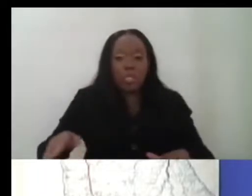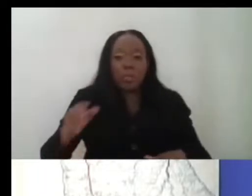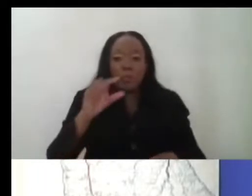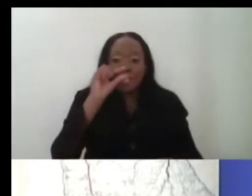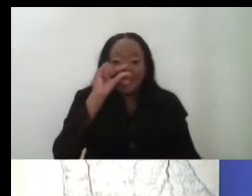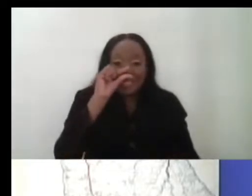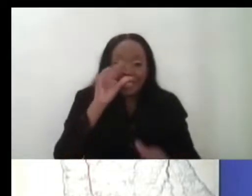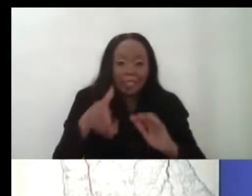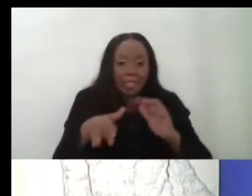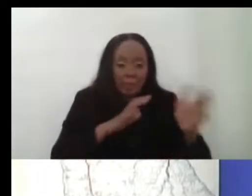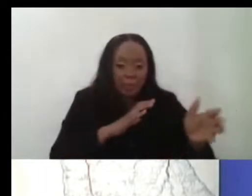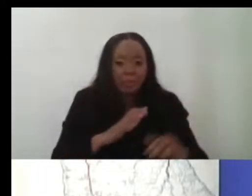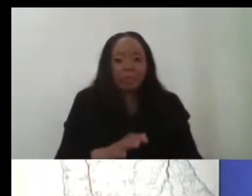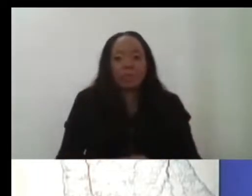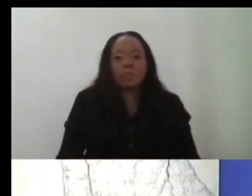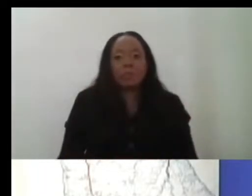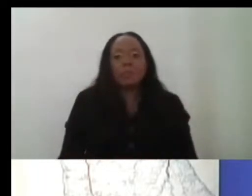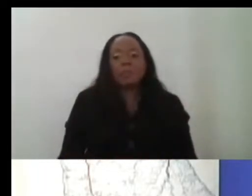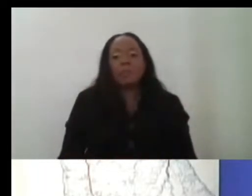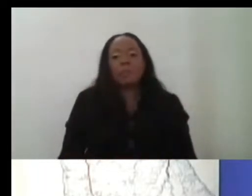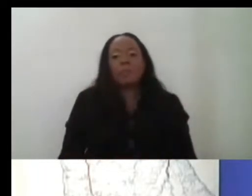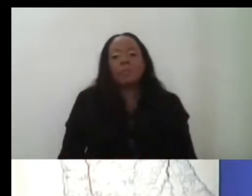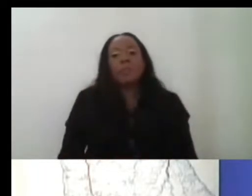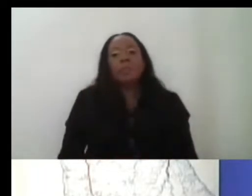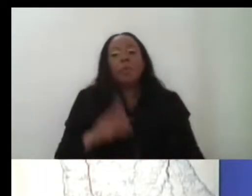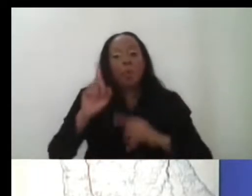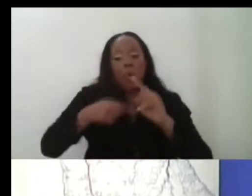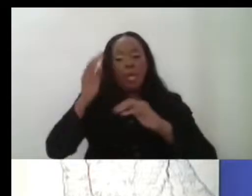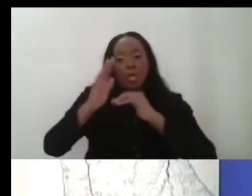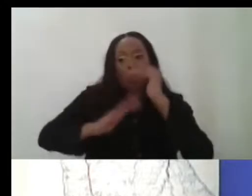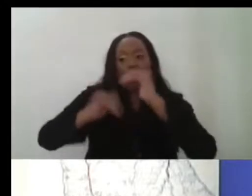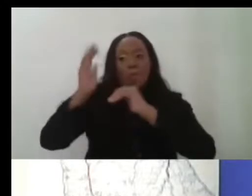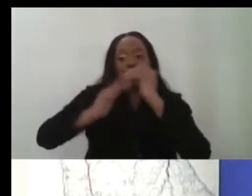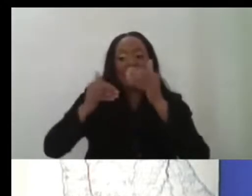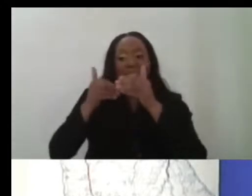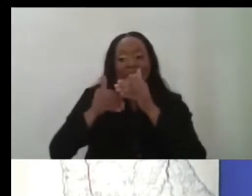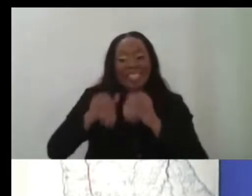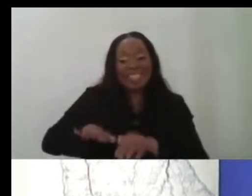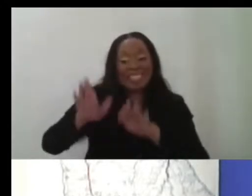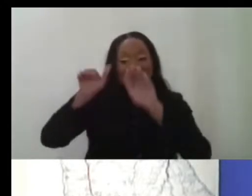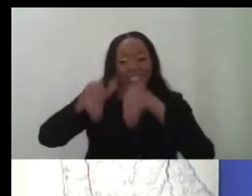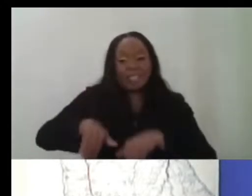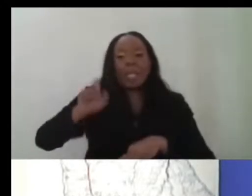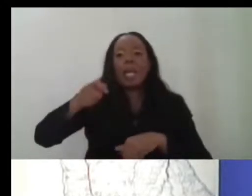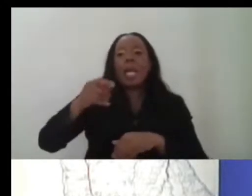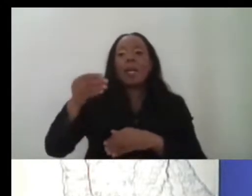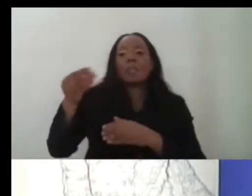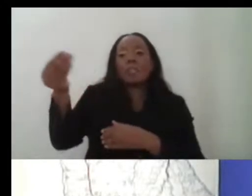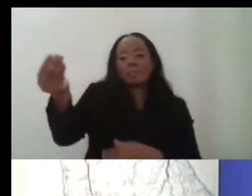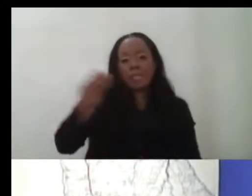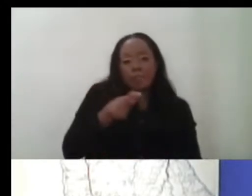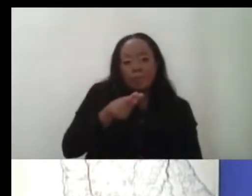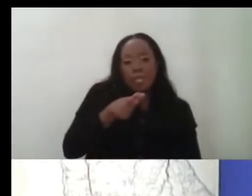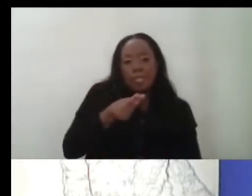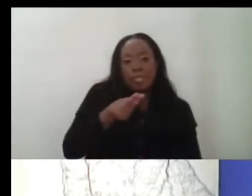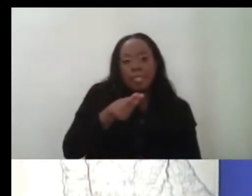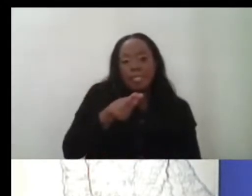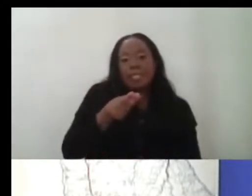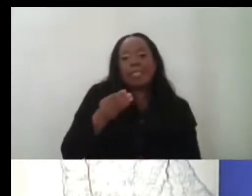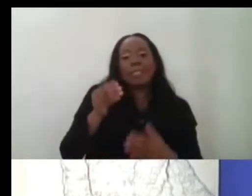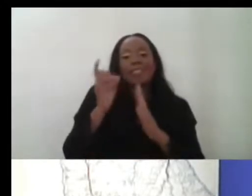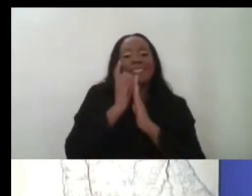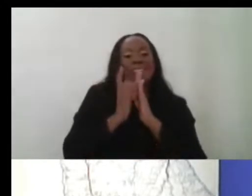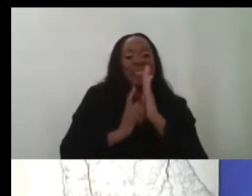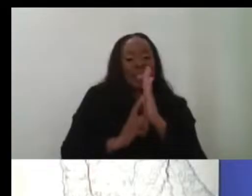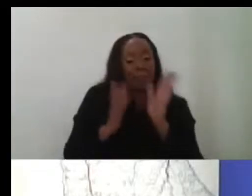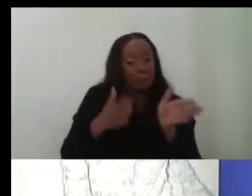on the seashore have to provide designs that show that they're contemplating where they're building and taking steps to